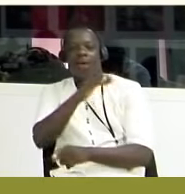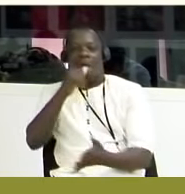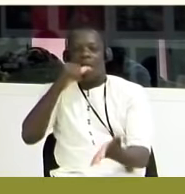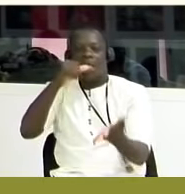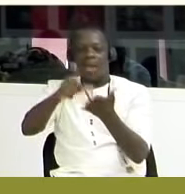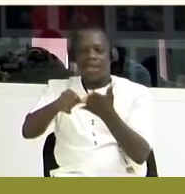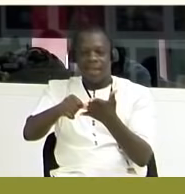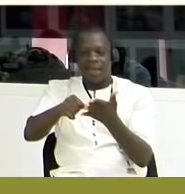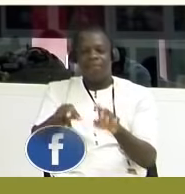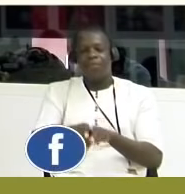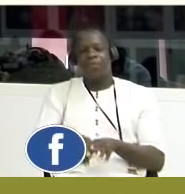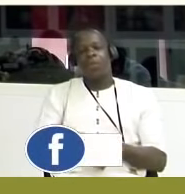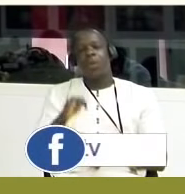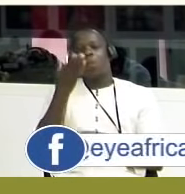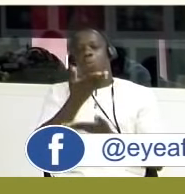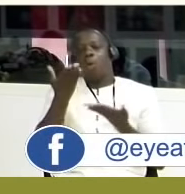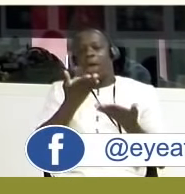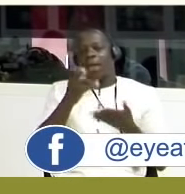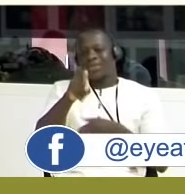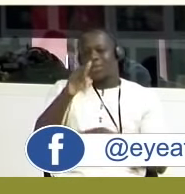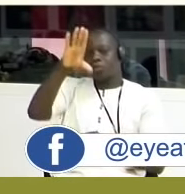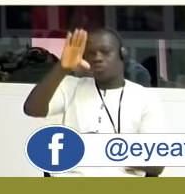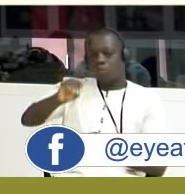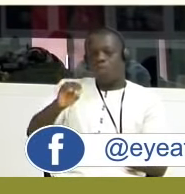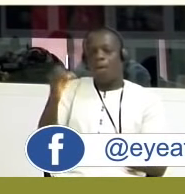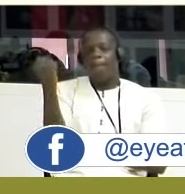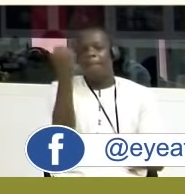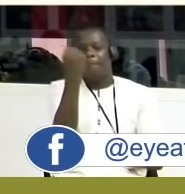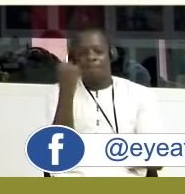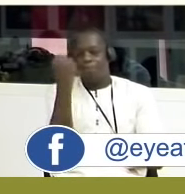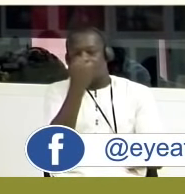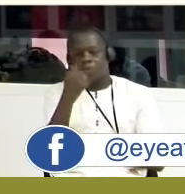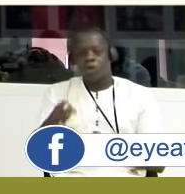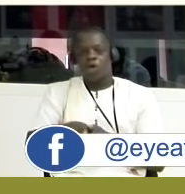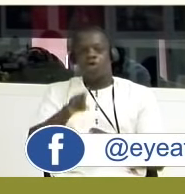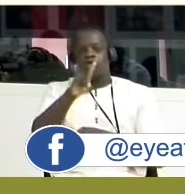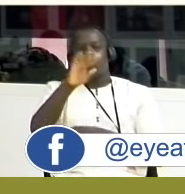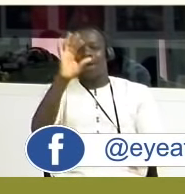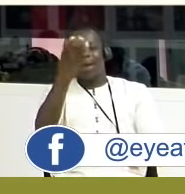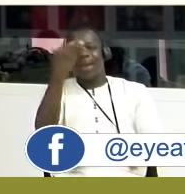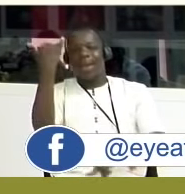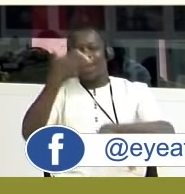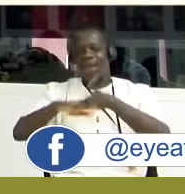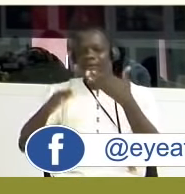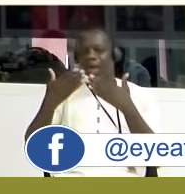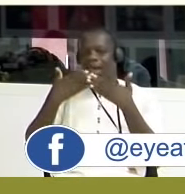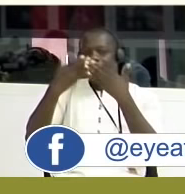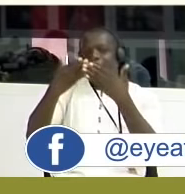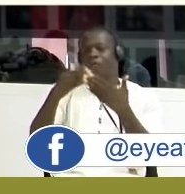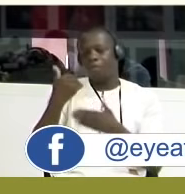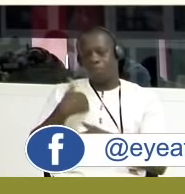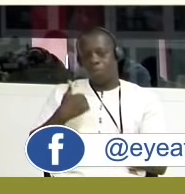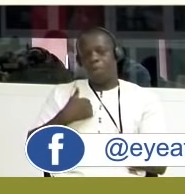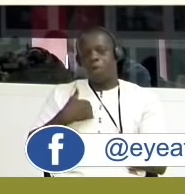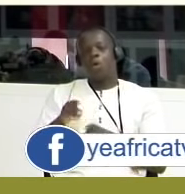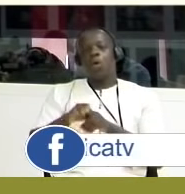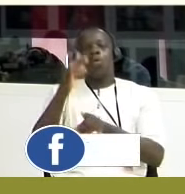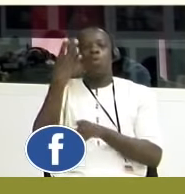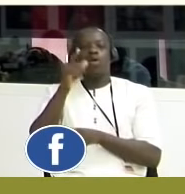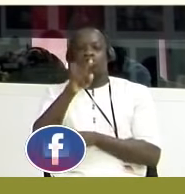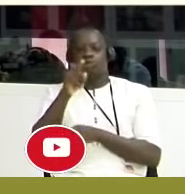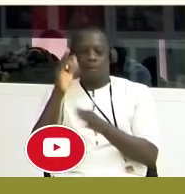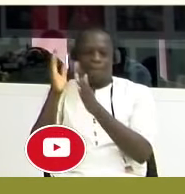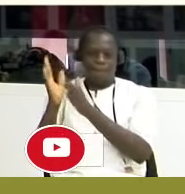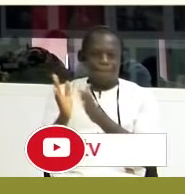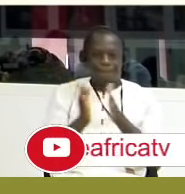Why is that done? Because you can never tell when you are planning a